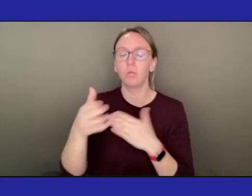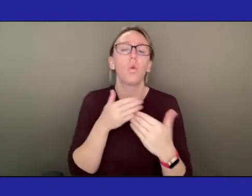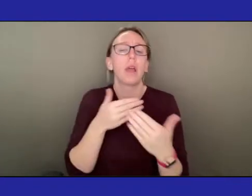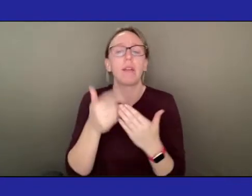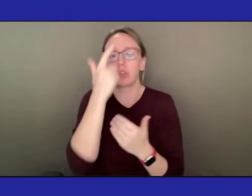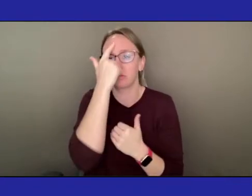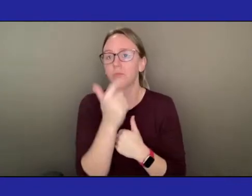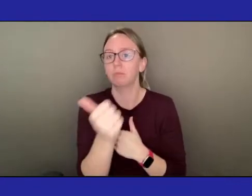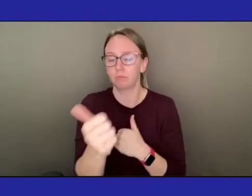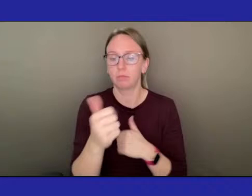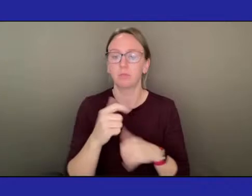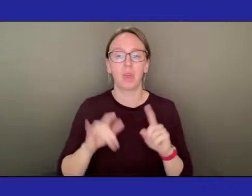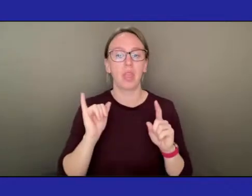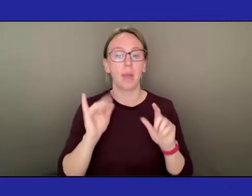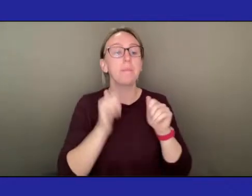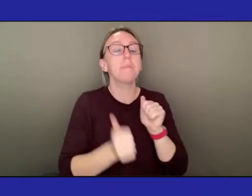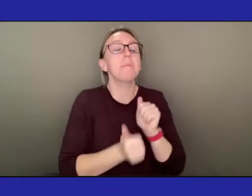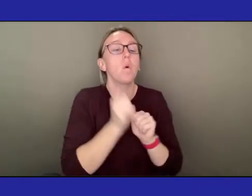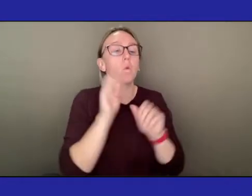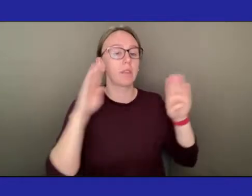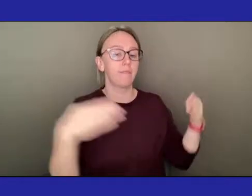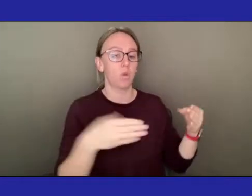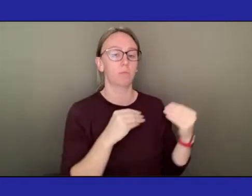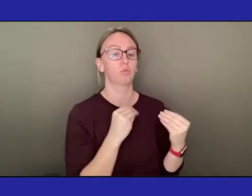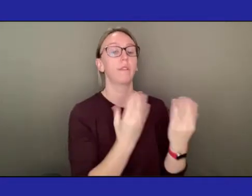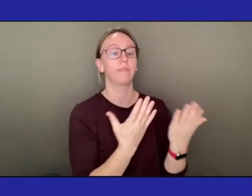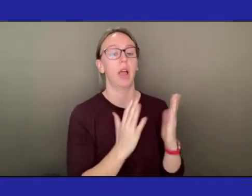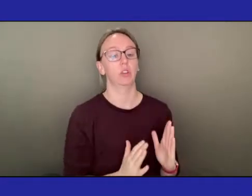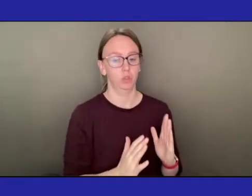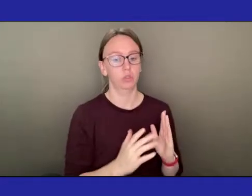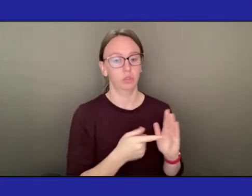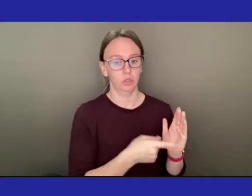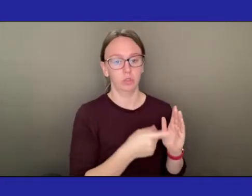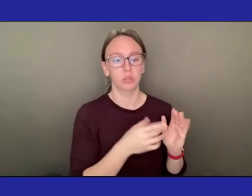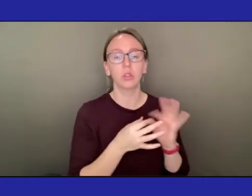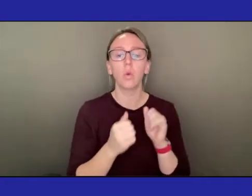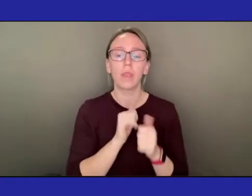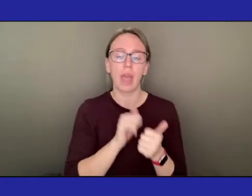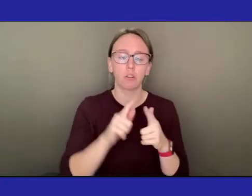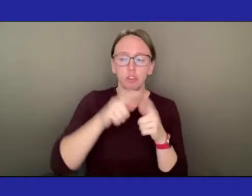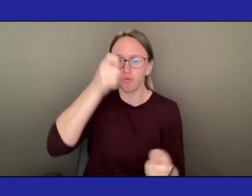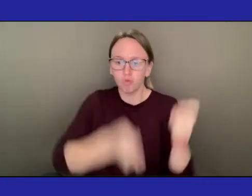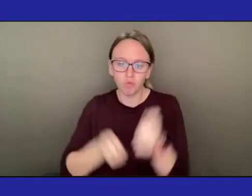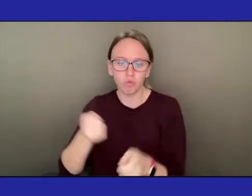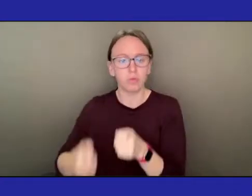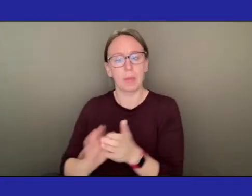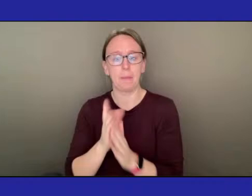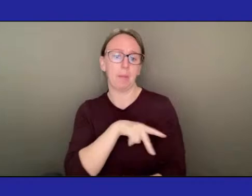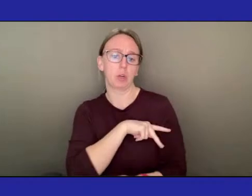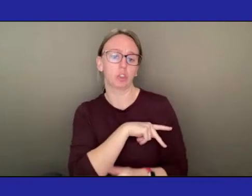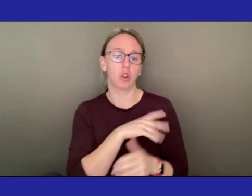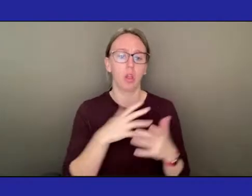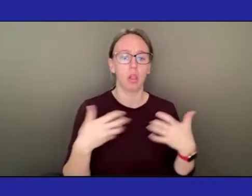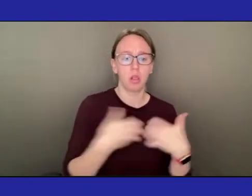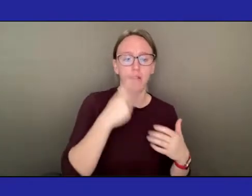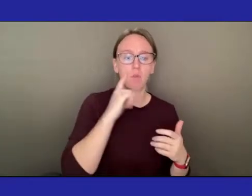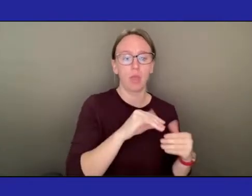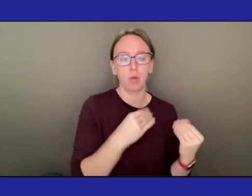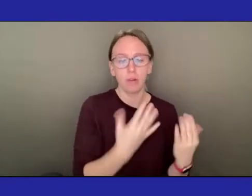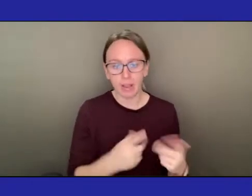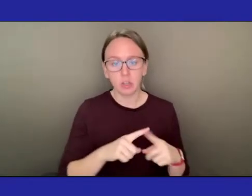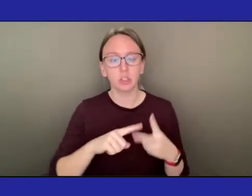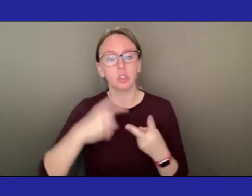primarily on providers, this particular one around personalization. Also using, you can see on there is Dragon